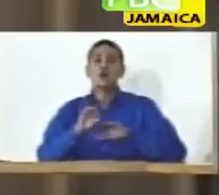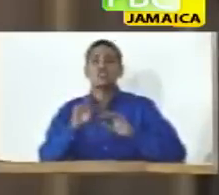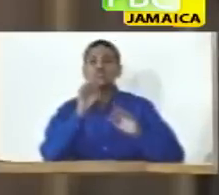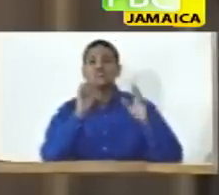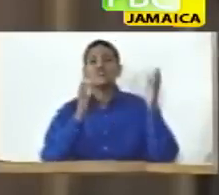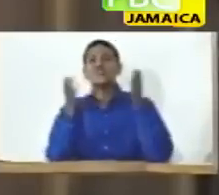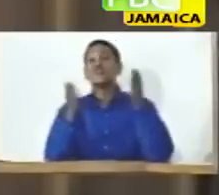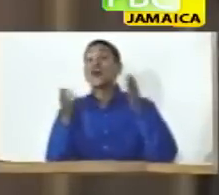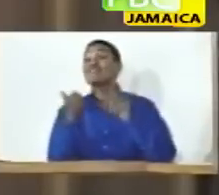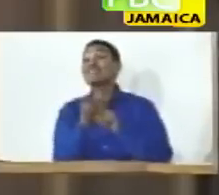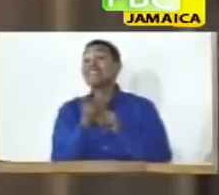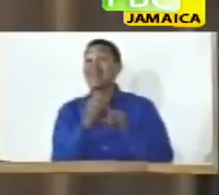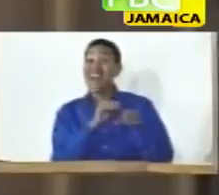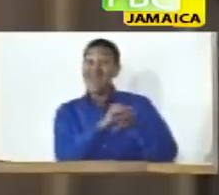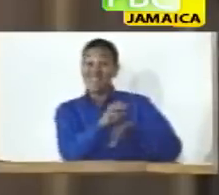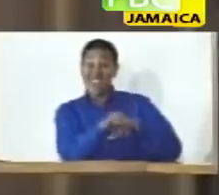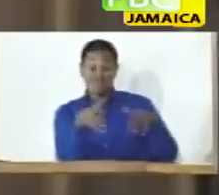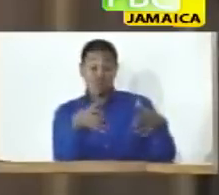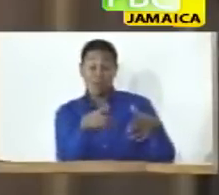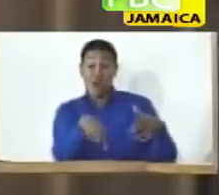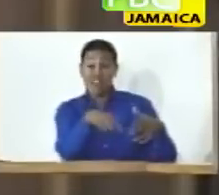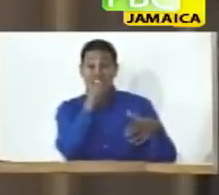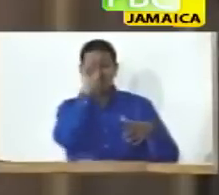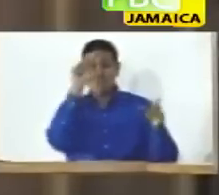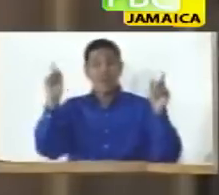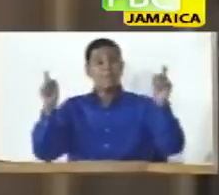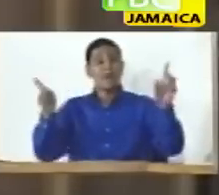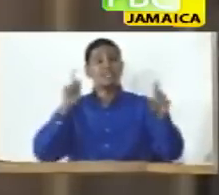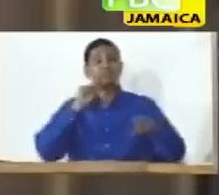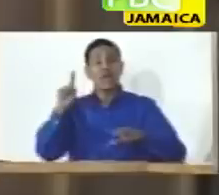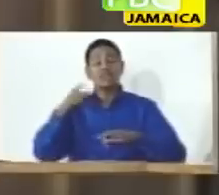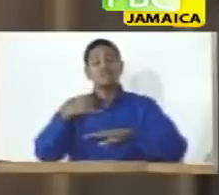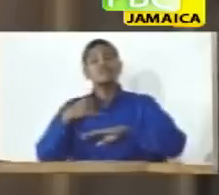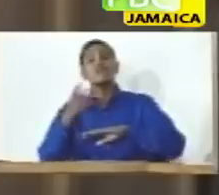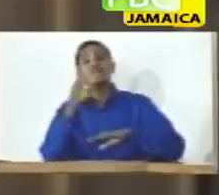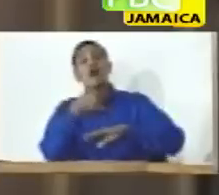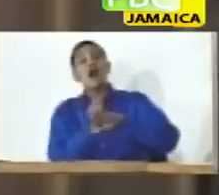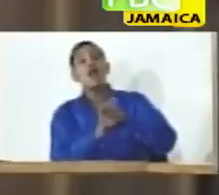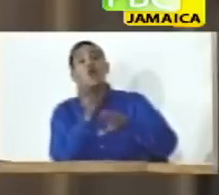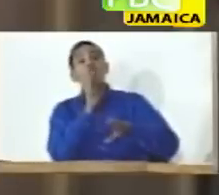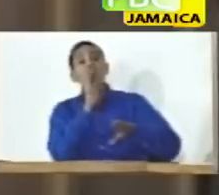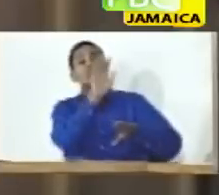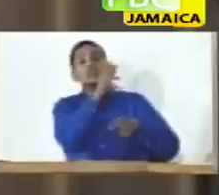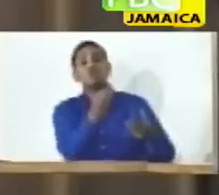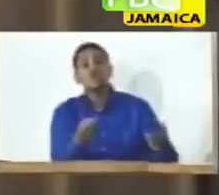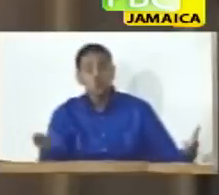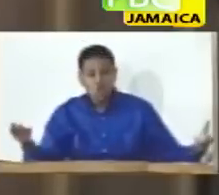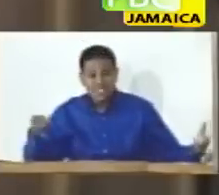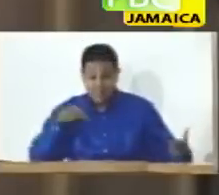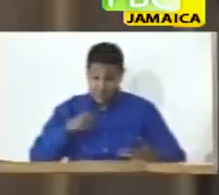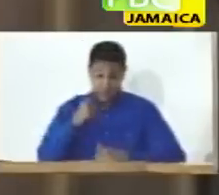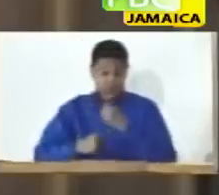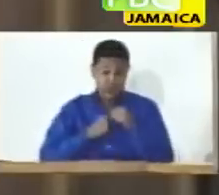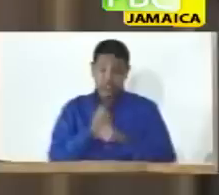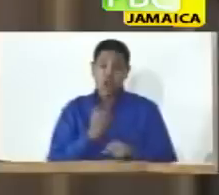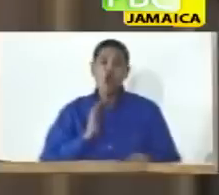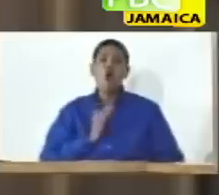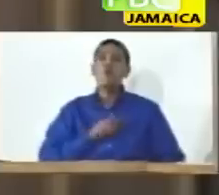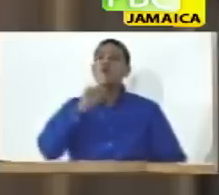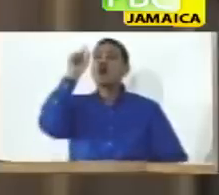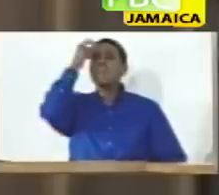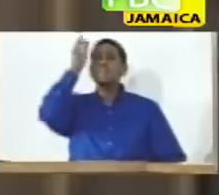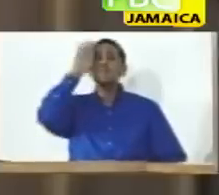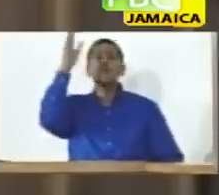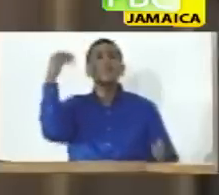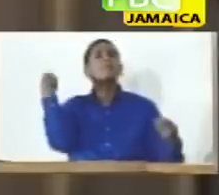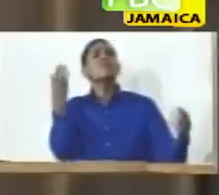serve as the advisory body for the management of the island's water resources. This year, our government will